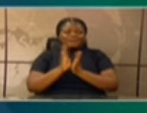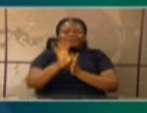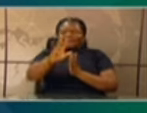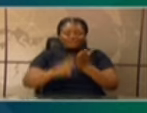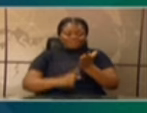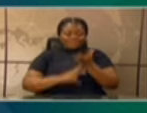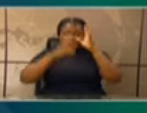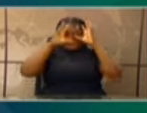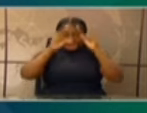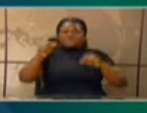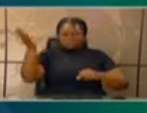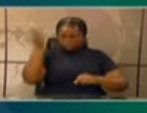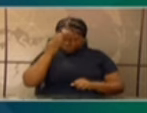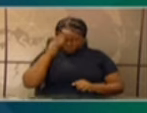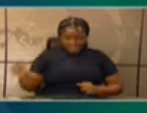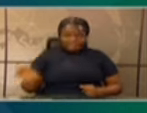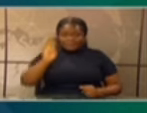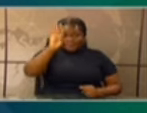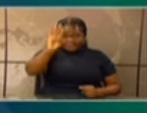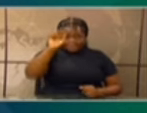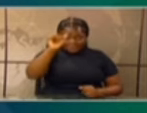Saskana Kohen, a Koyede.